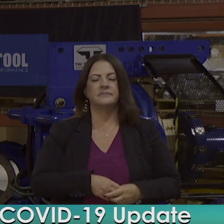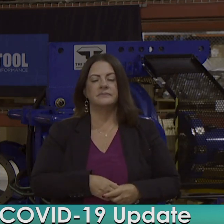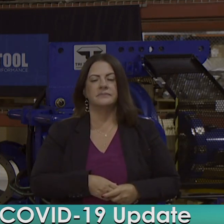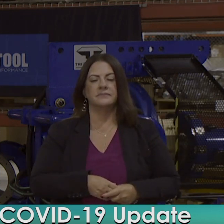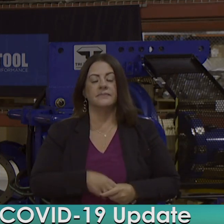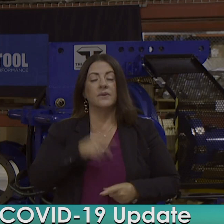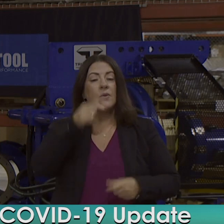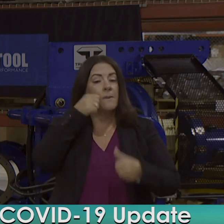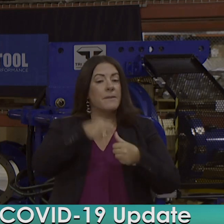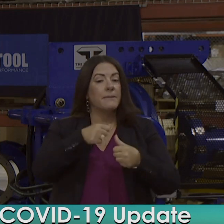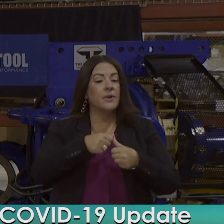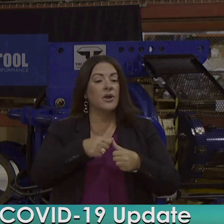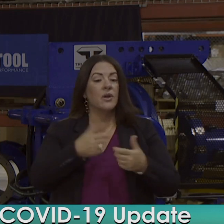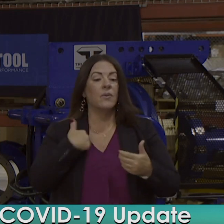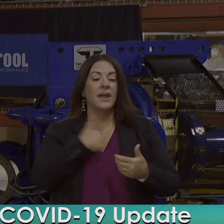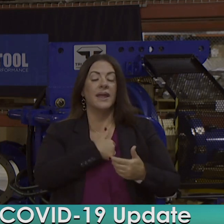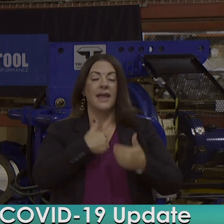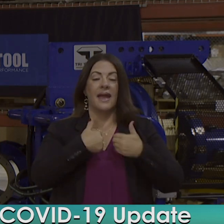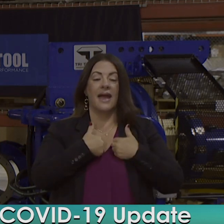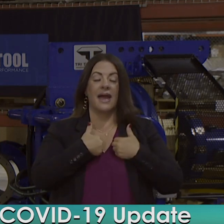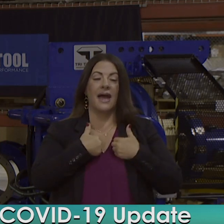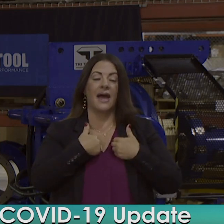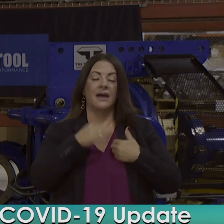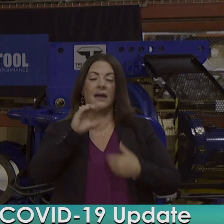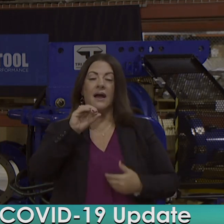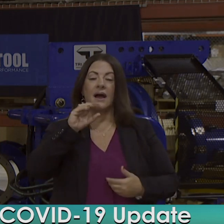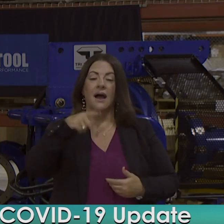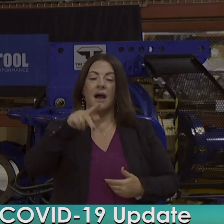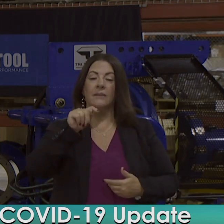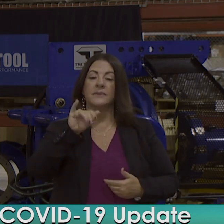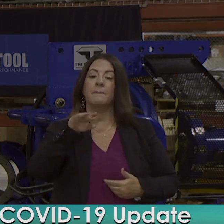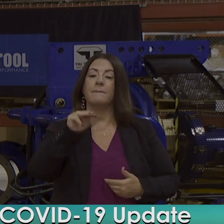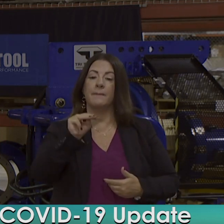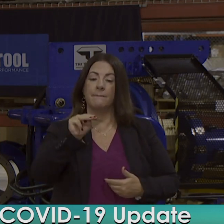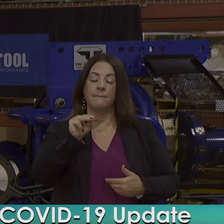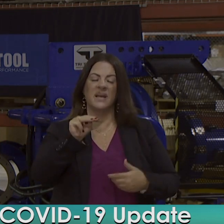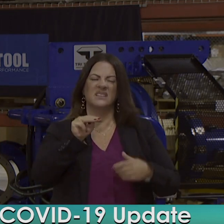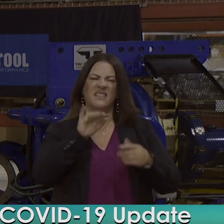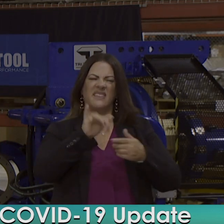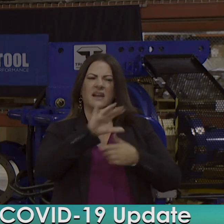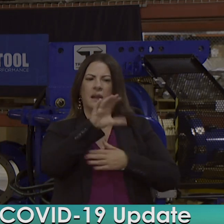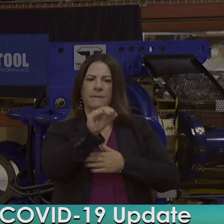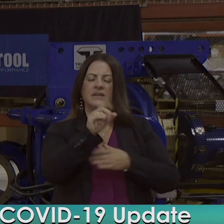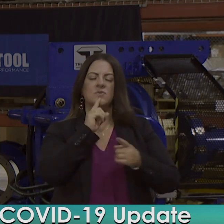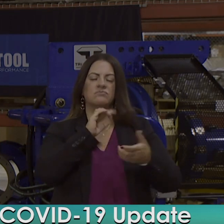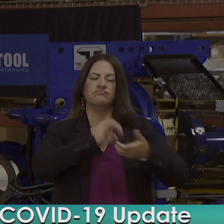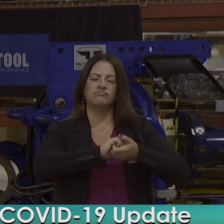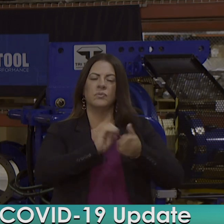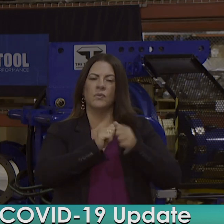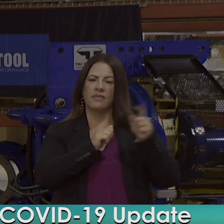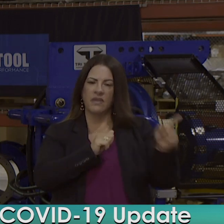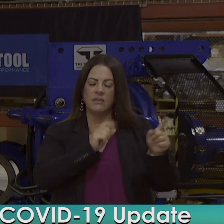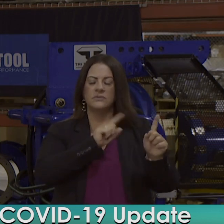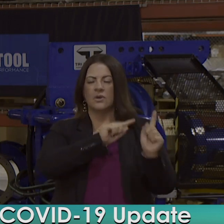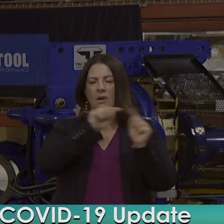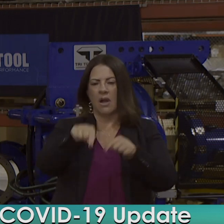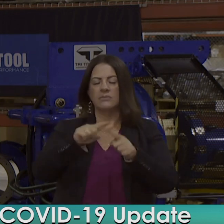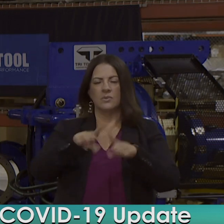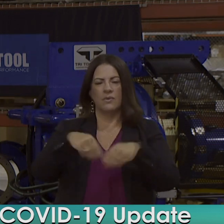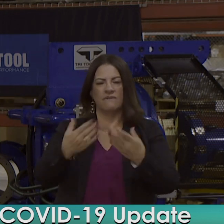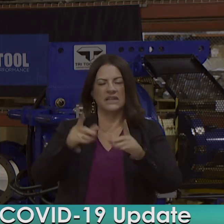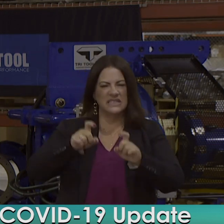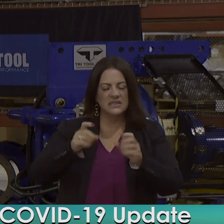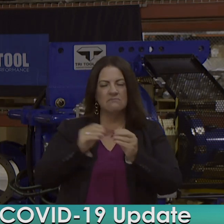You may recall the OptumServe is our partnership for testing sites that are in the community. We've also provided